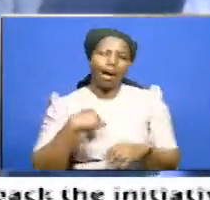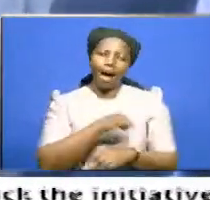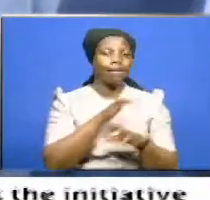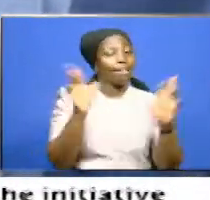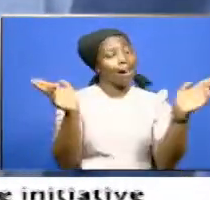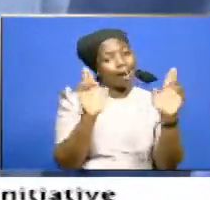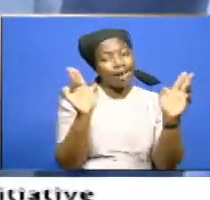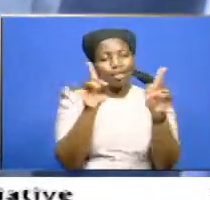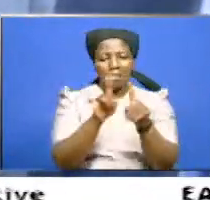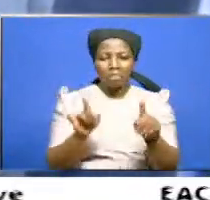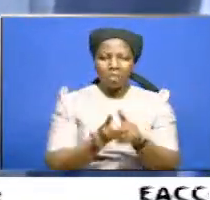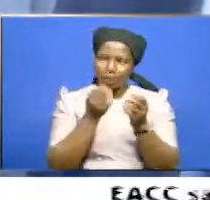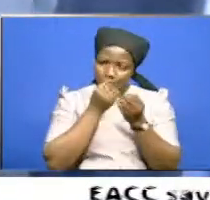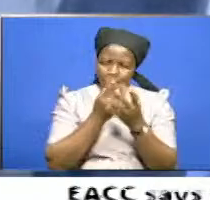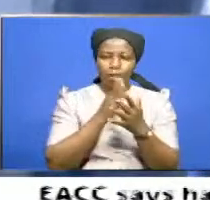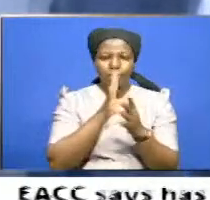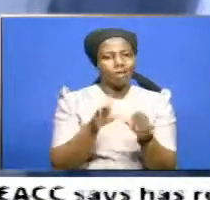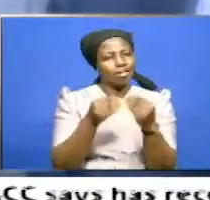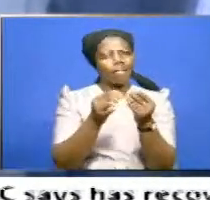be available to you.